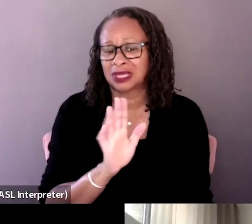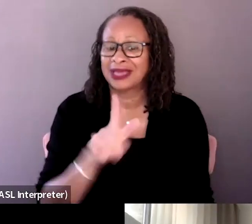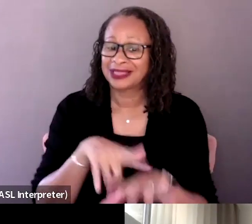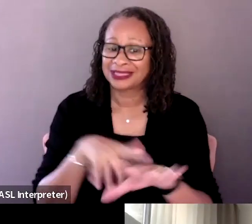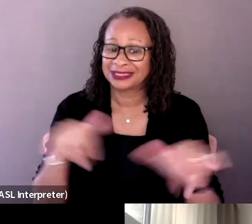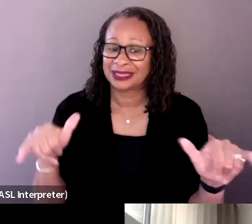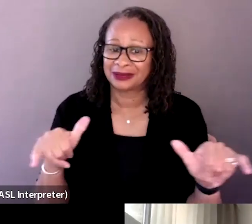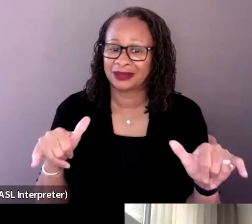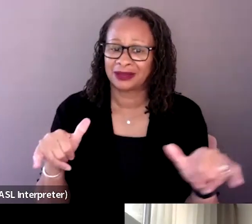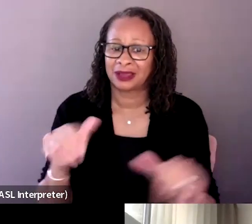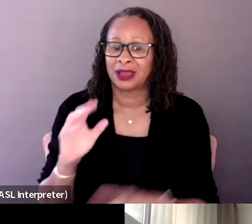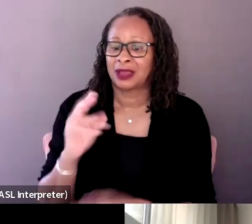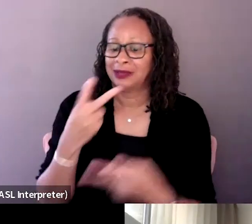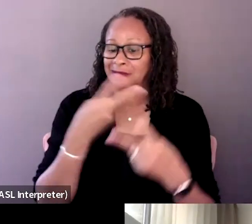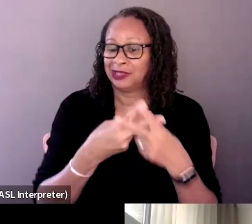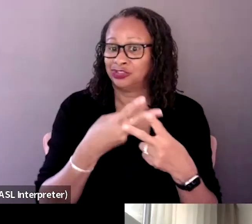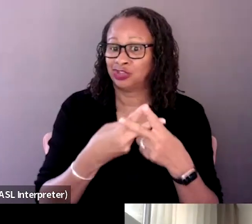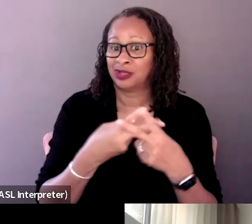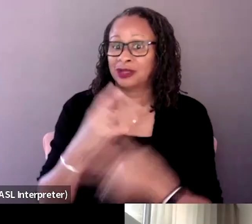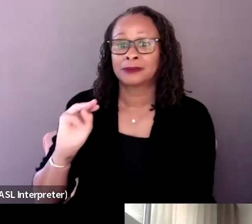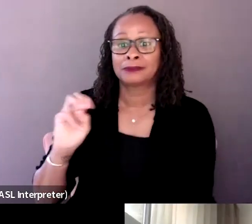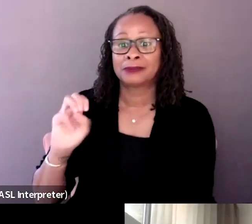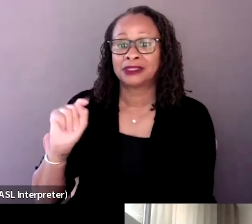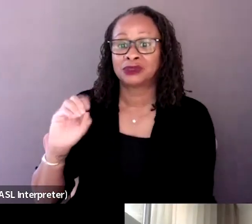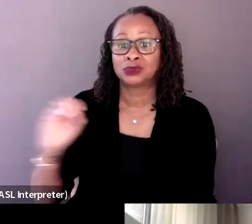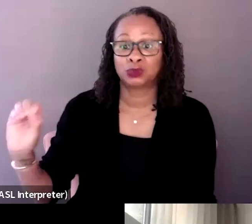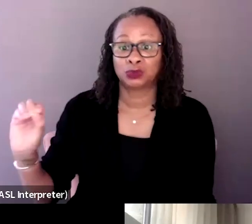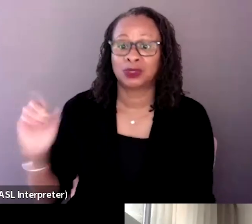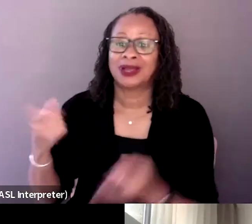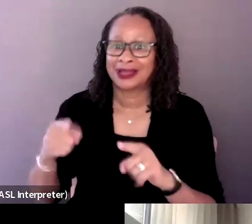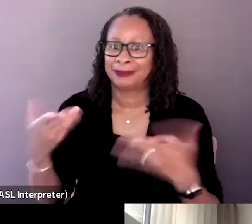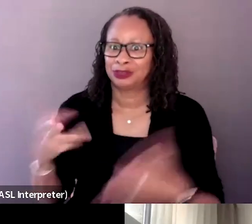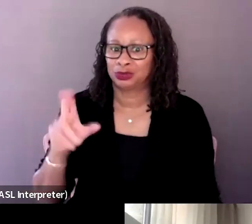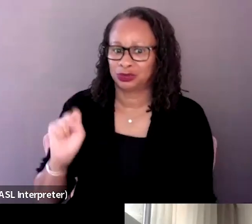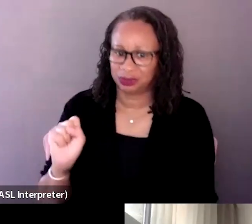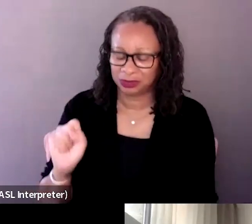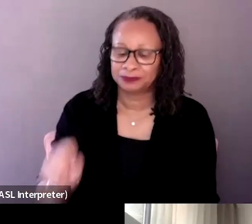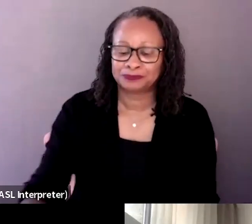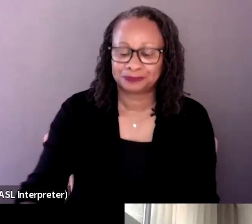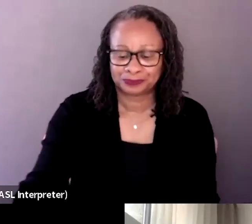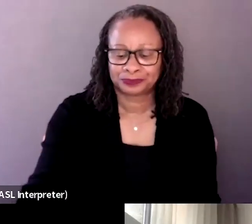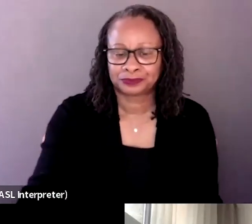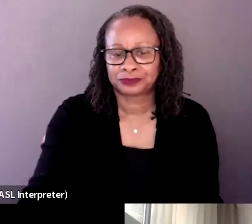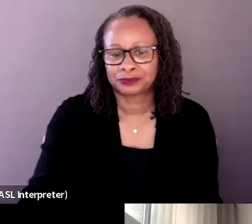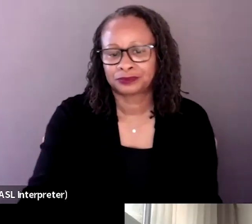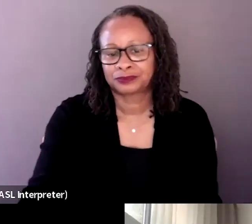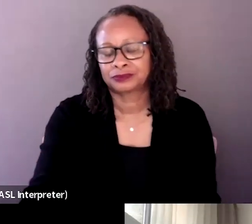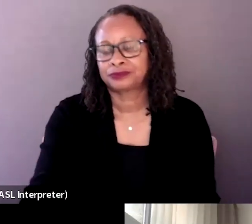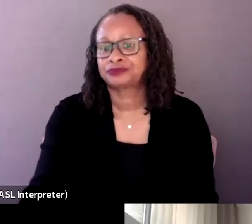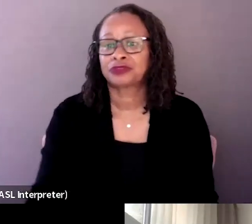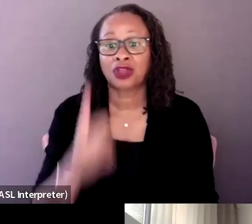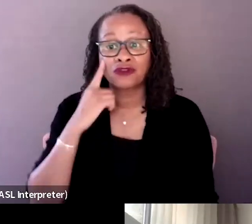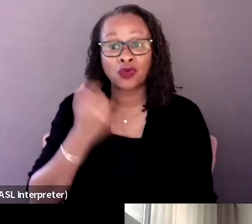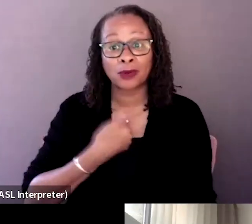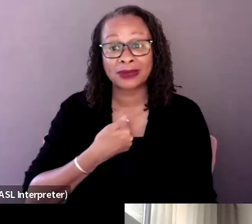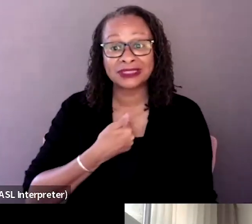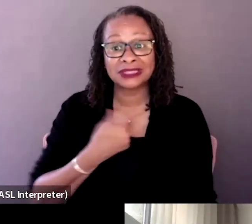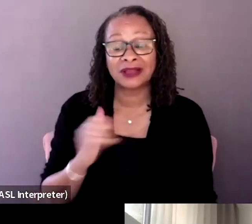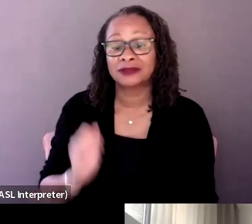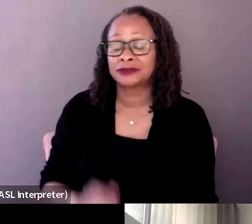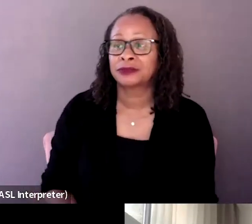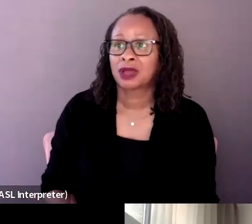time when Me Too happened in the US, Hmm. when it was reported. And so for me, it was about